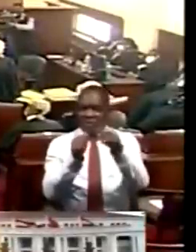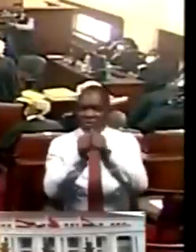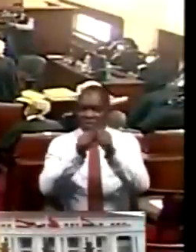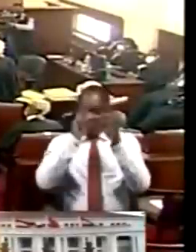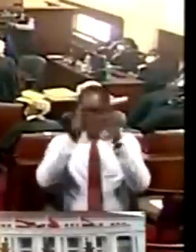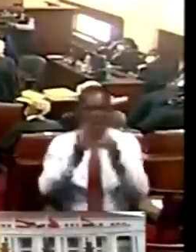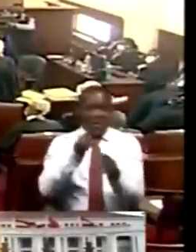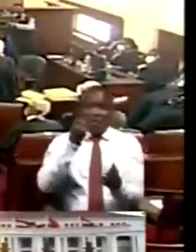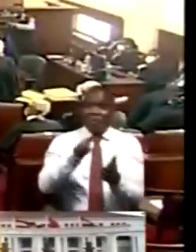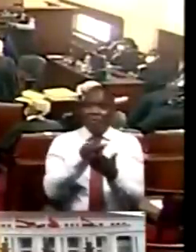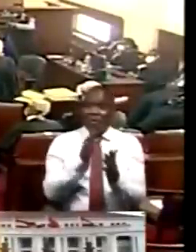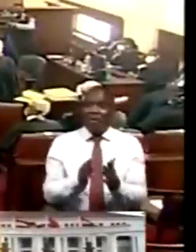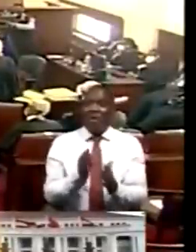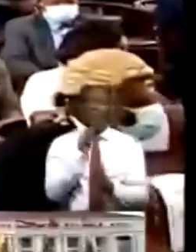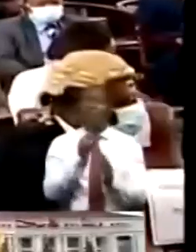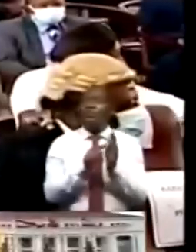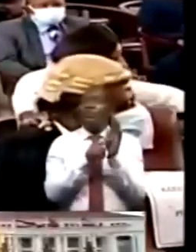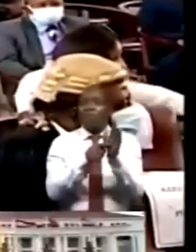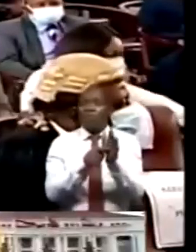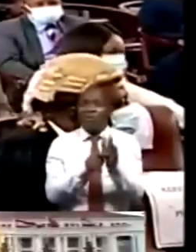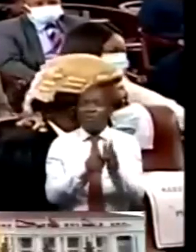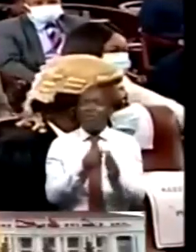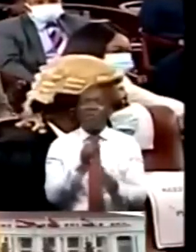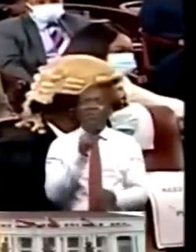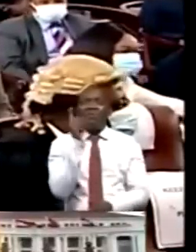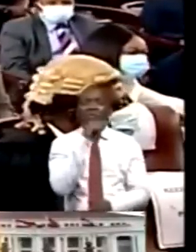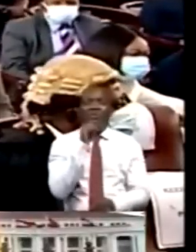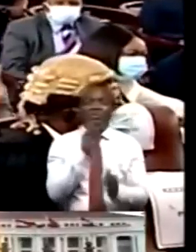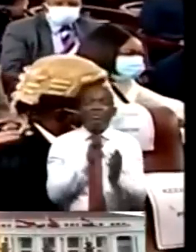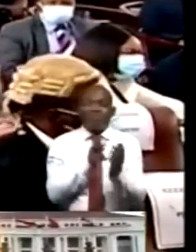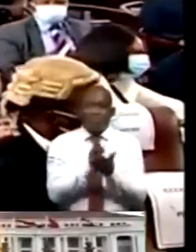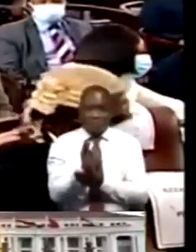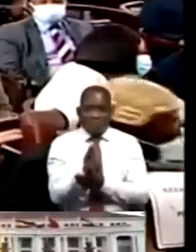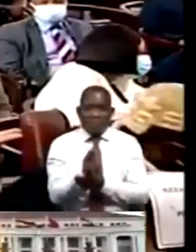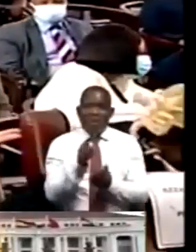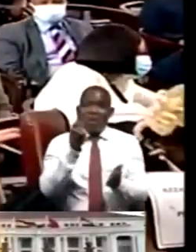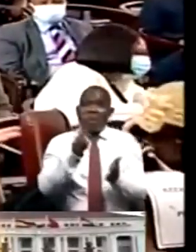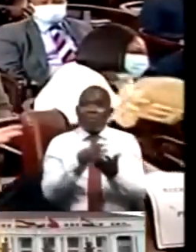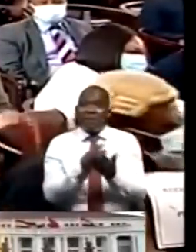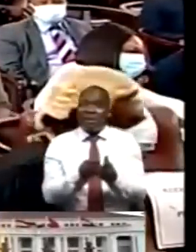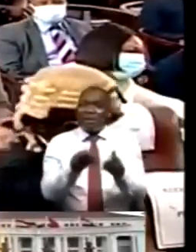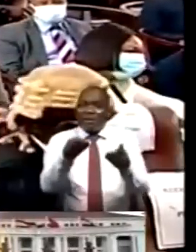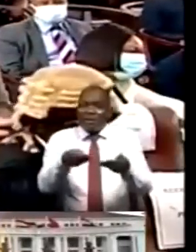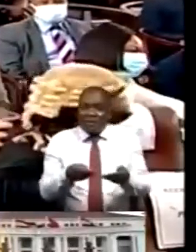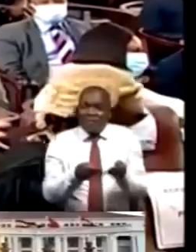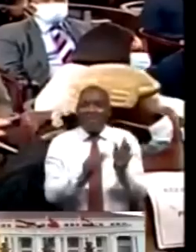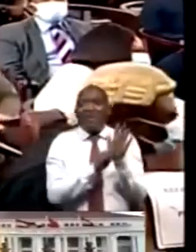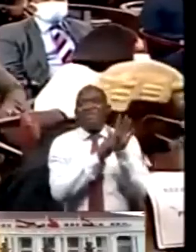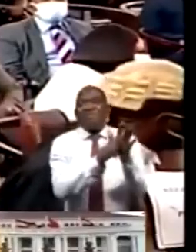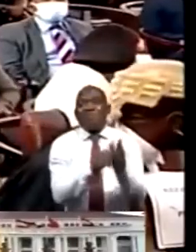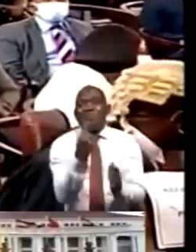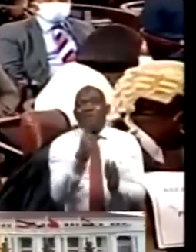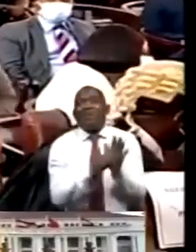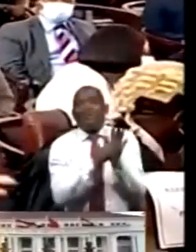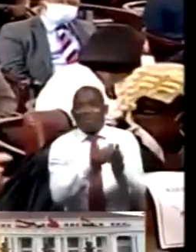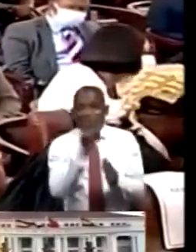shown untruths in his testimony such that. The witness was just given an example. One example,